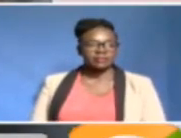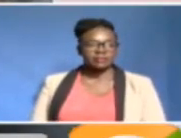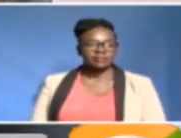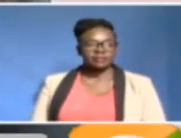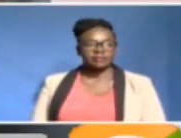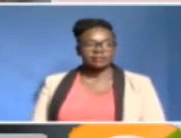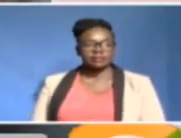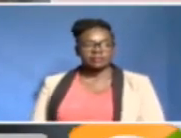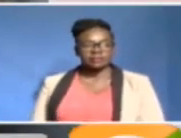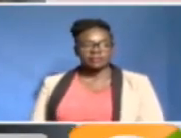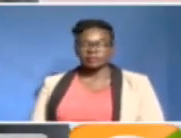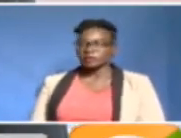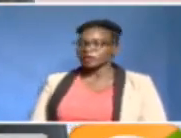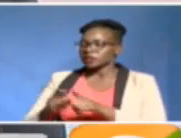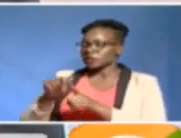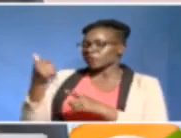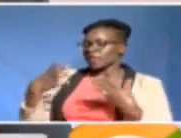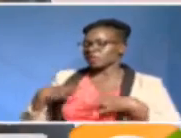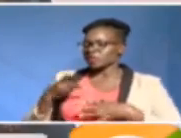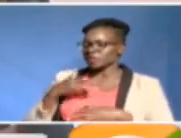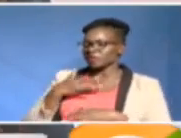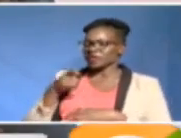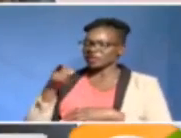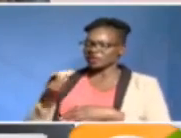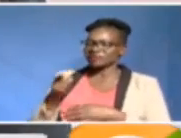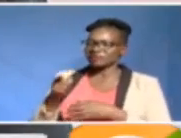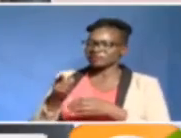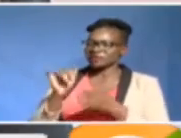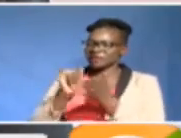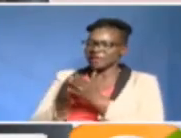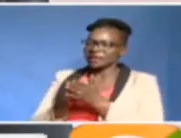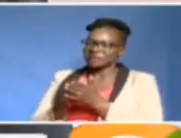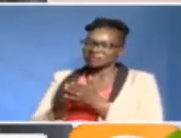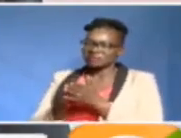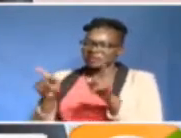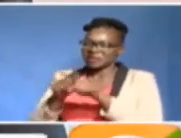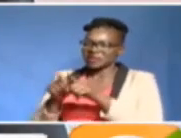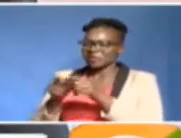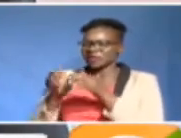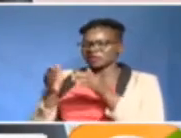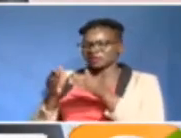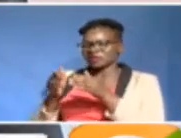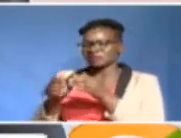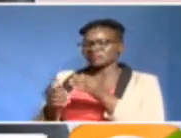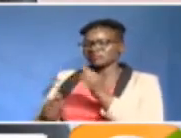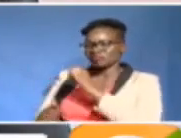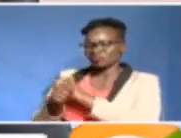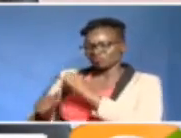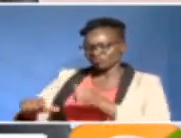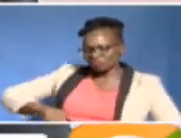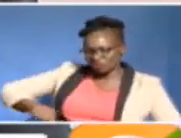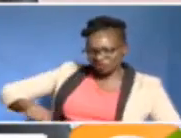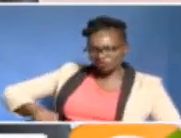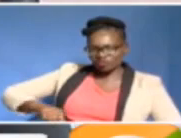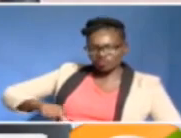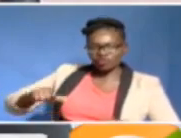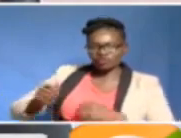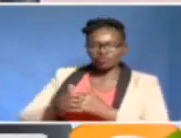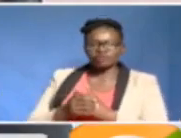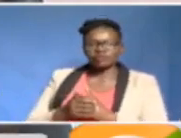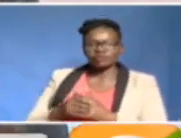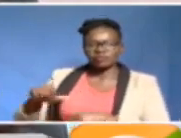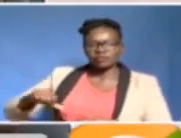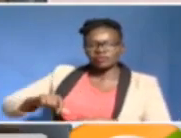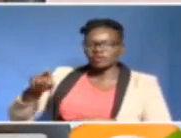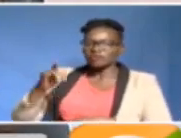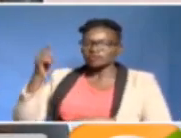form of prostitution, because you're giving of your body to get something in return. There's a transaction. What do you say about that? Because